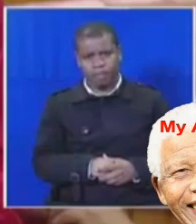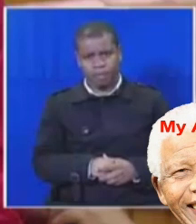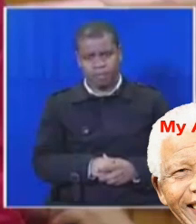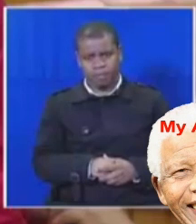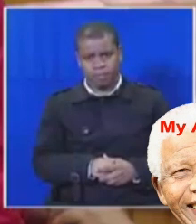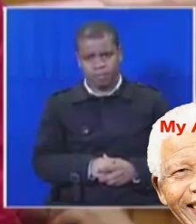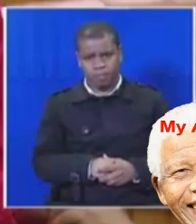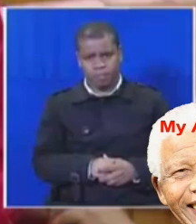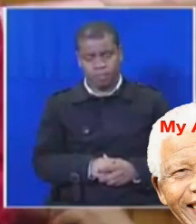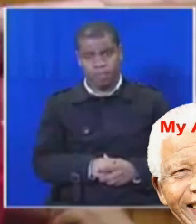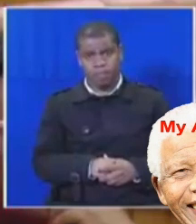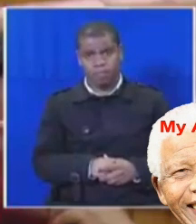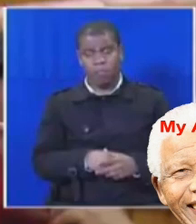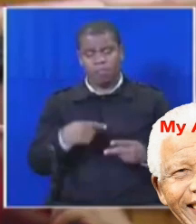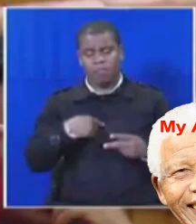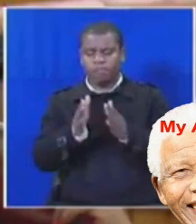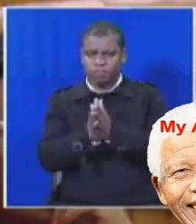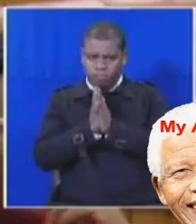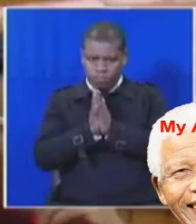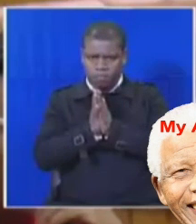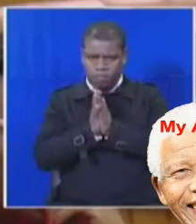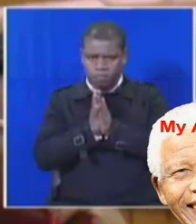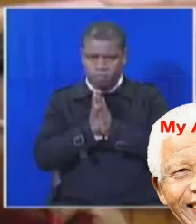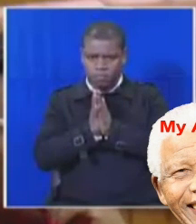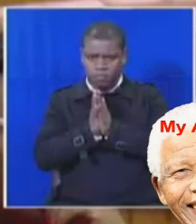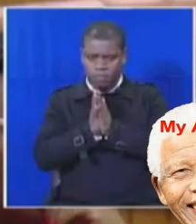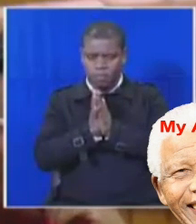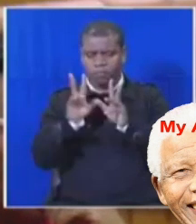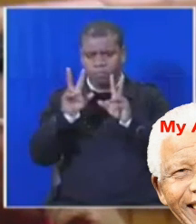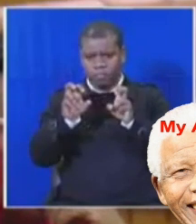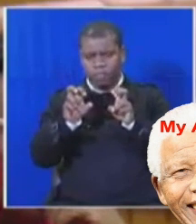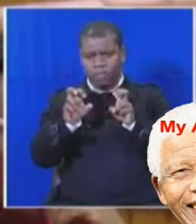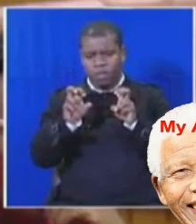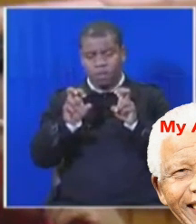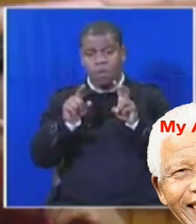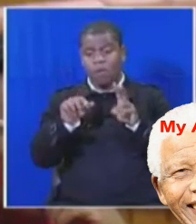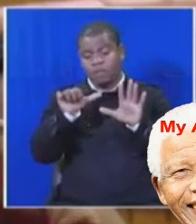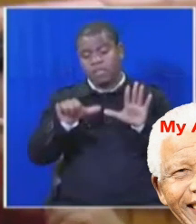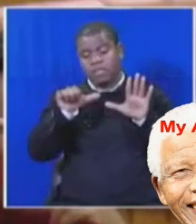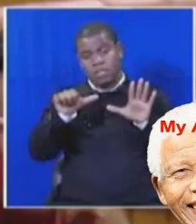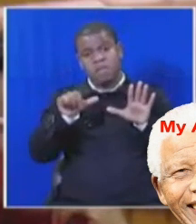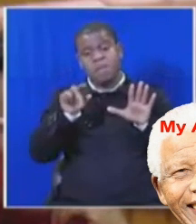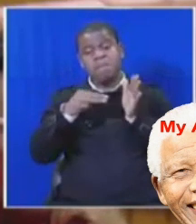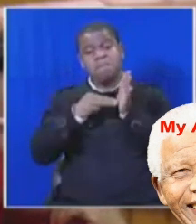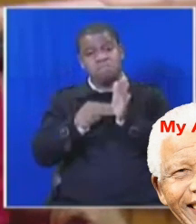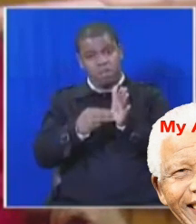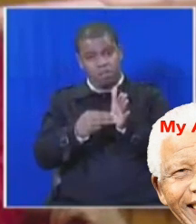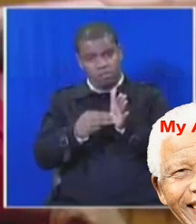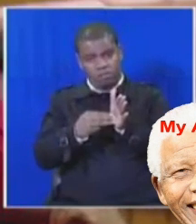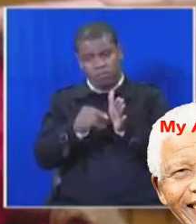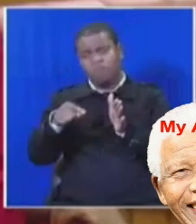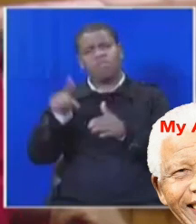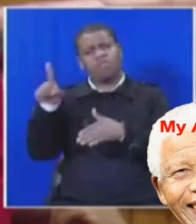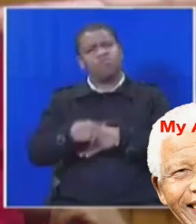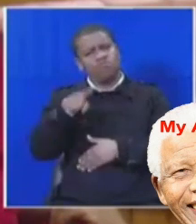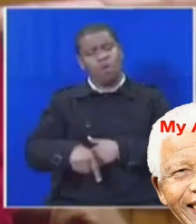to ask the member to withdraw that statement of 16 million. It's not true. There's no such thing. That is wrong. It's lies. You must